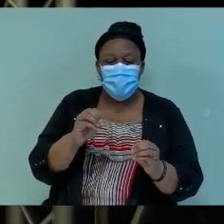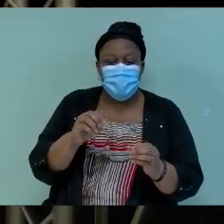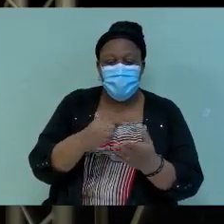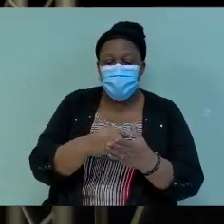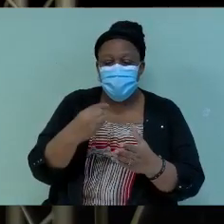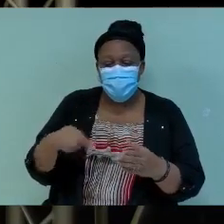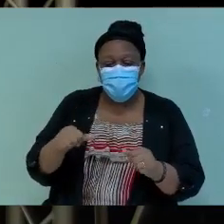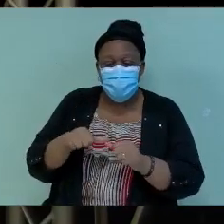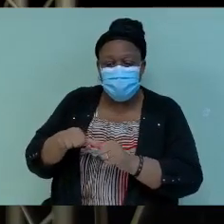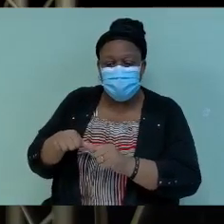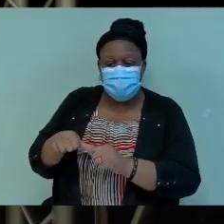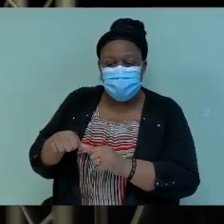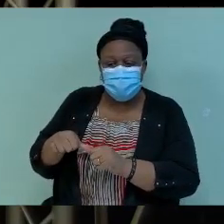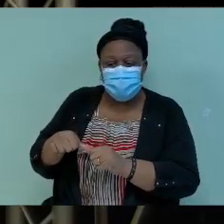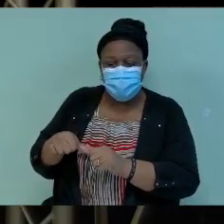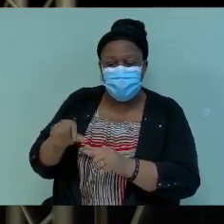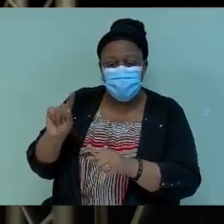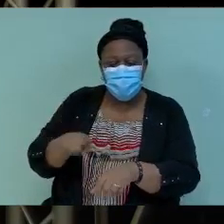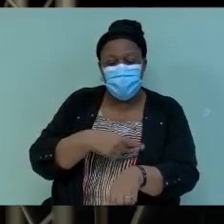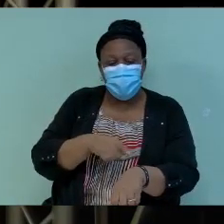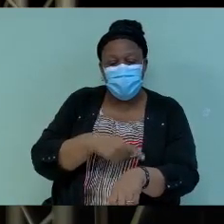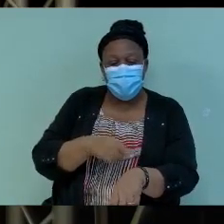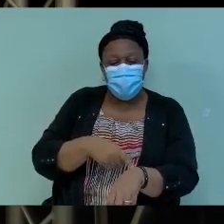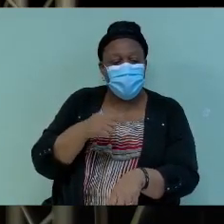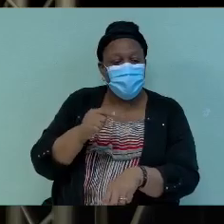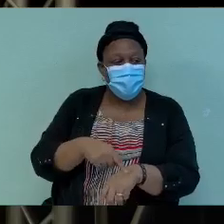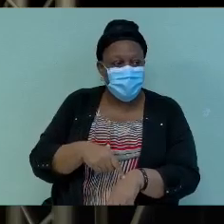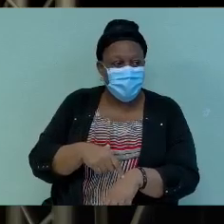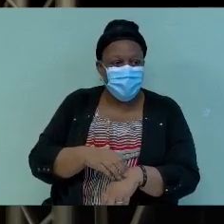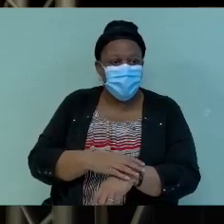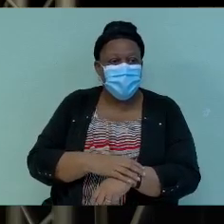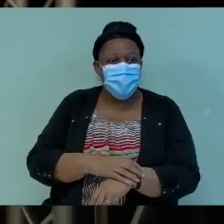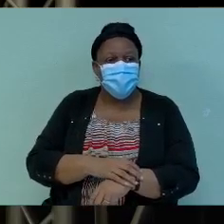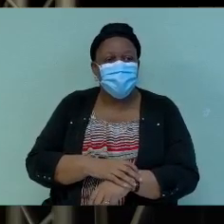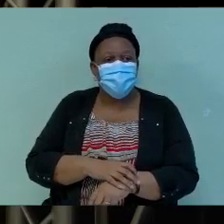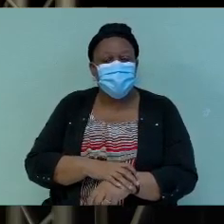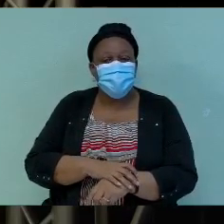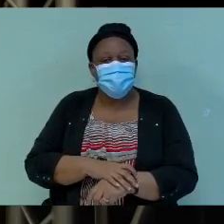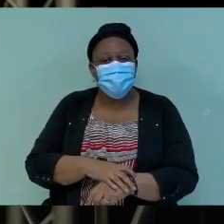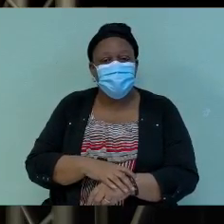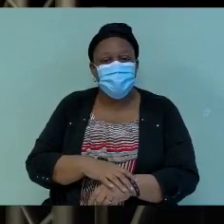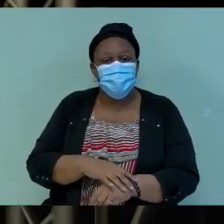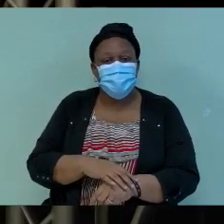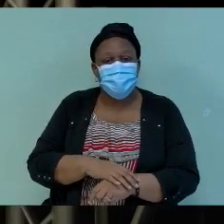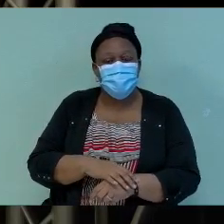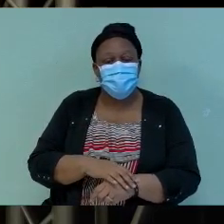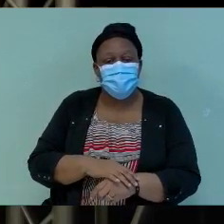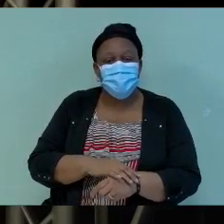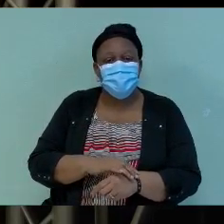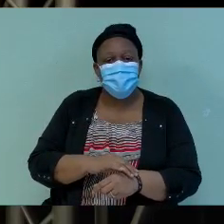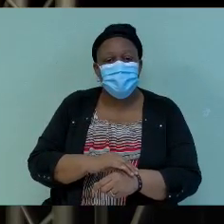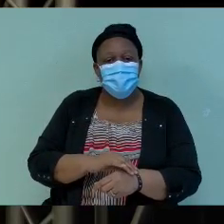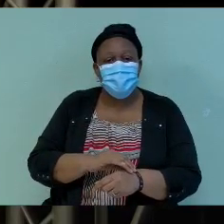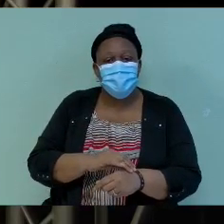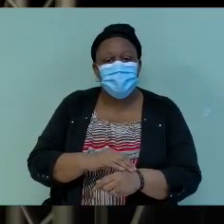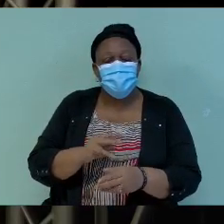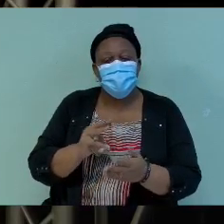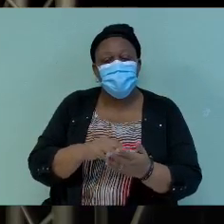slowdown, there would be no cutting in the collection of the waste. On March